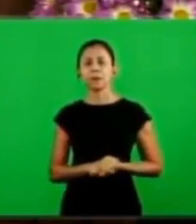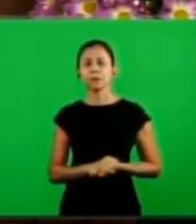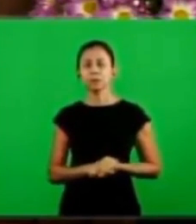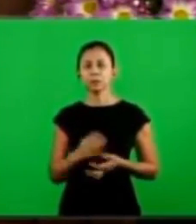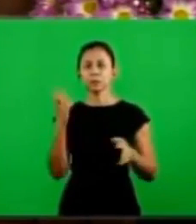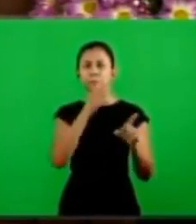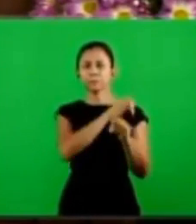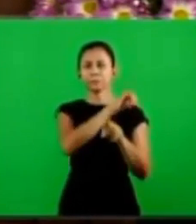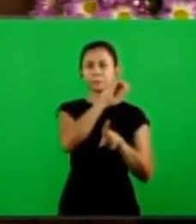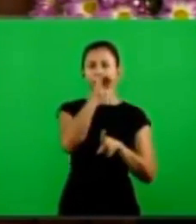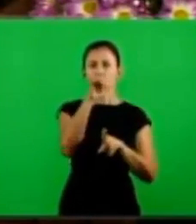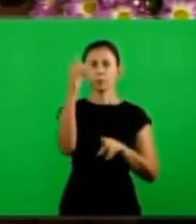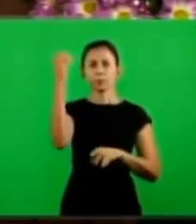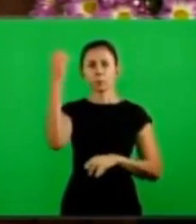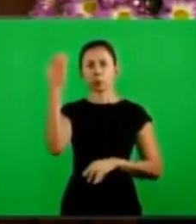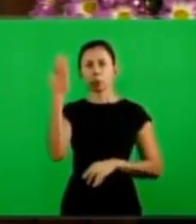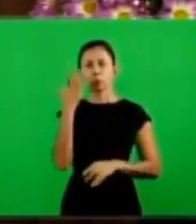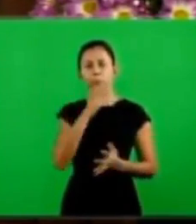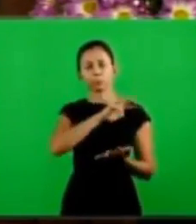all the prophetic aspects,